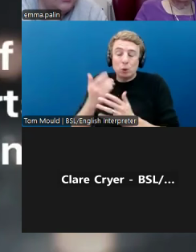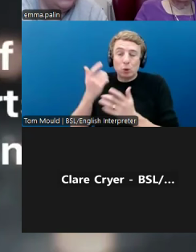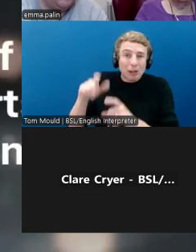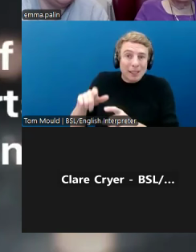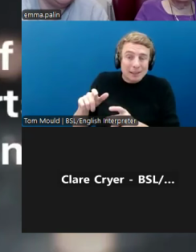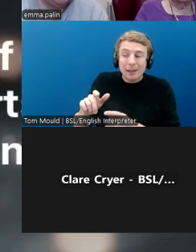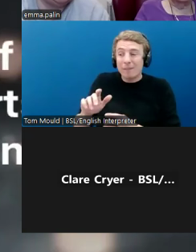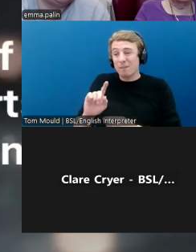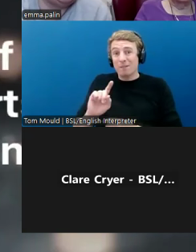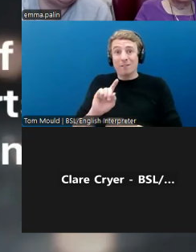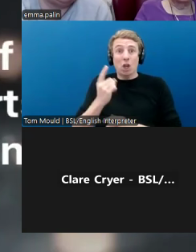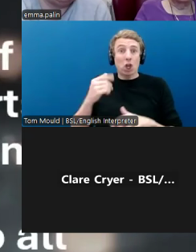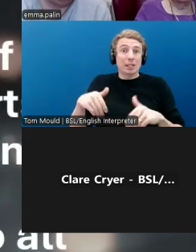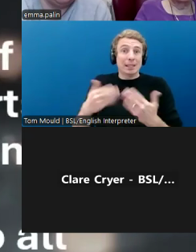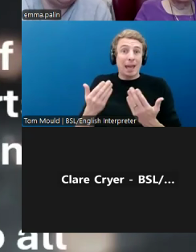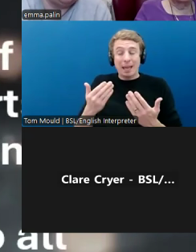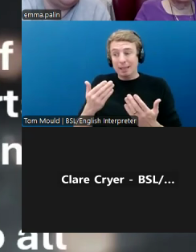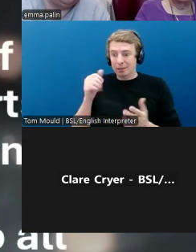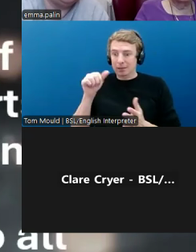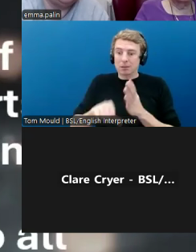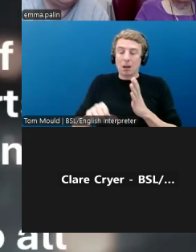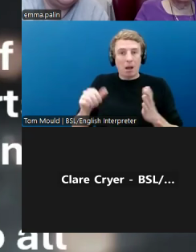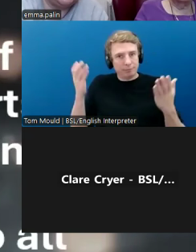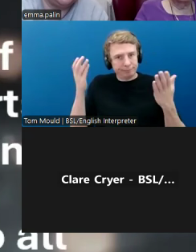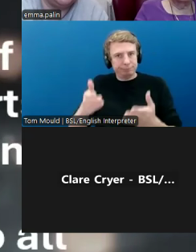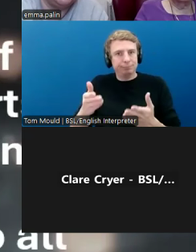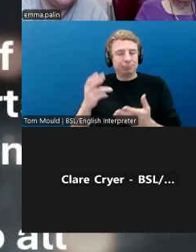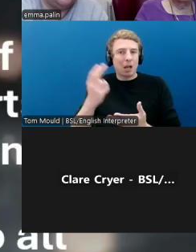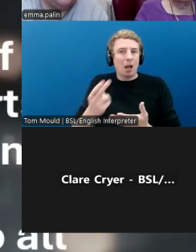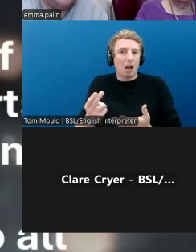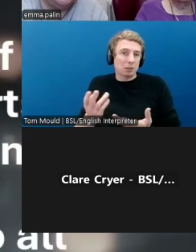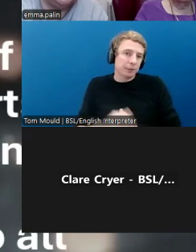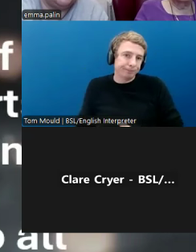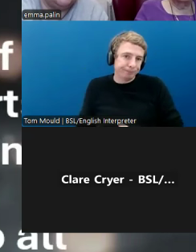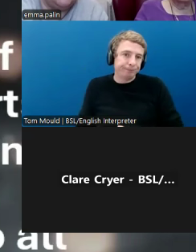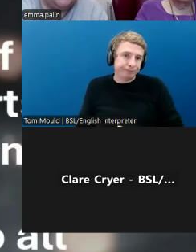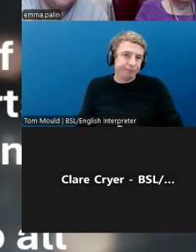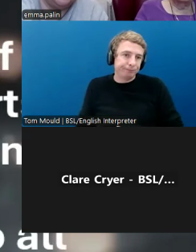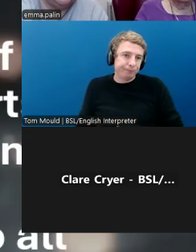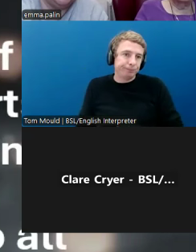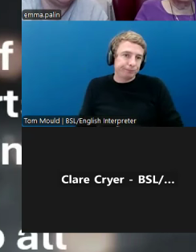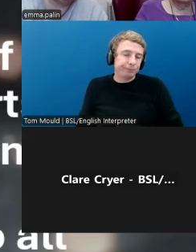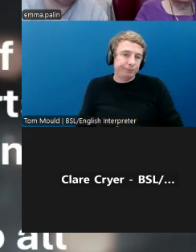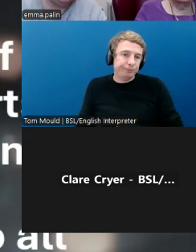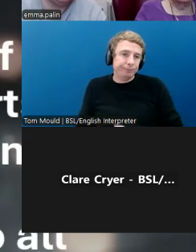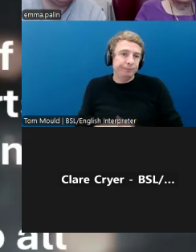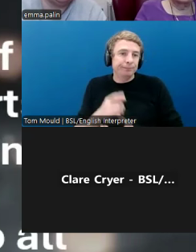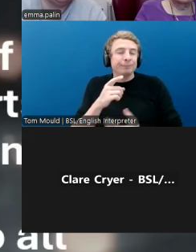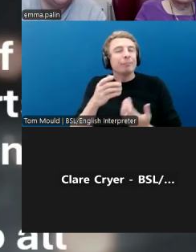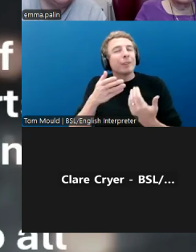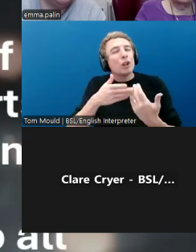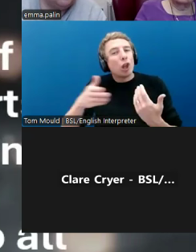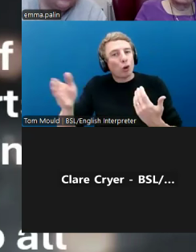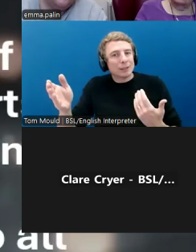of the long-term legacies from doing these sessions, we had internally and externally.